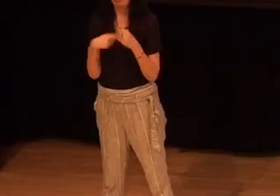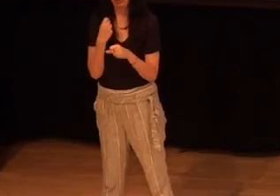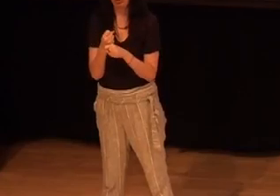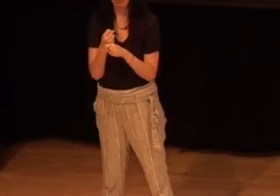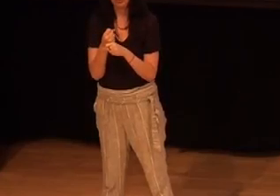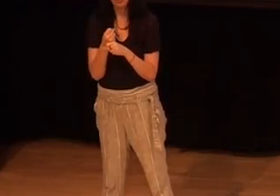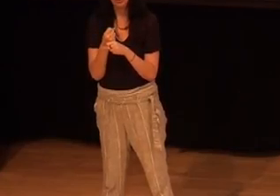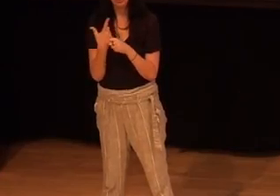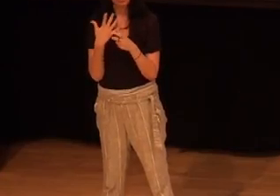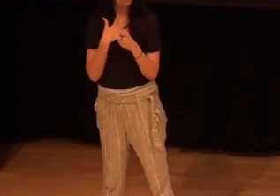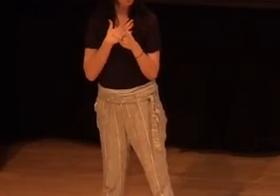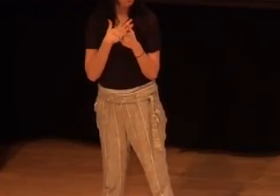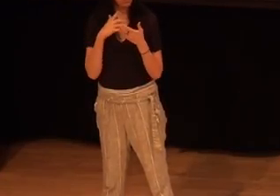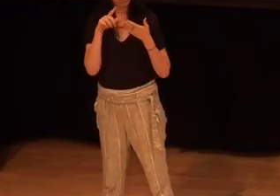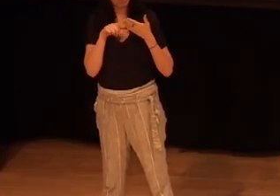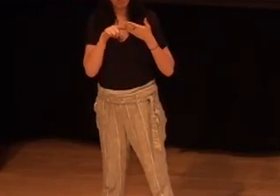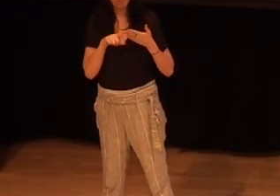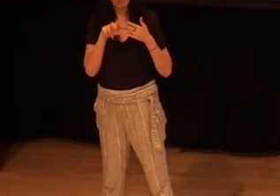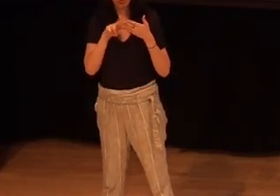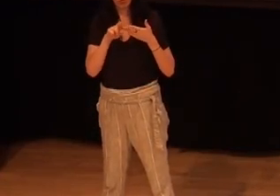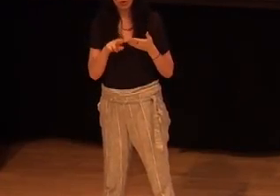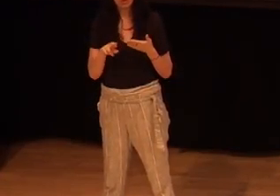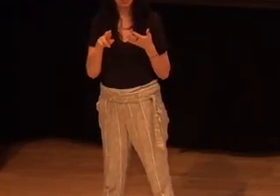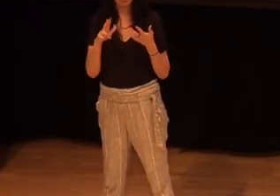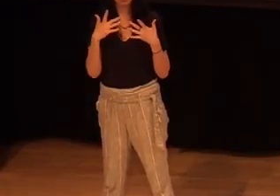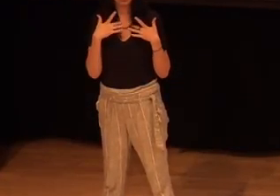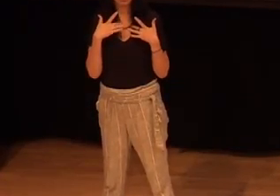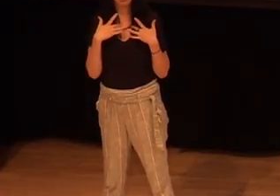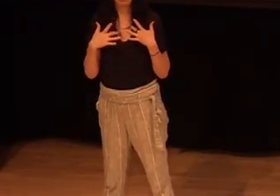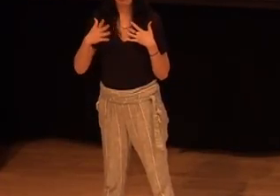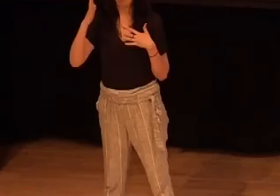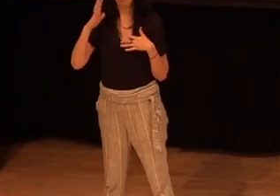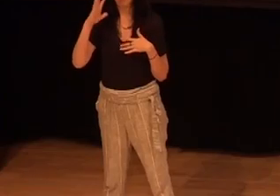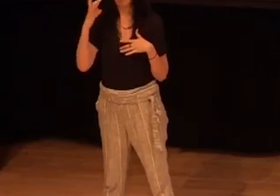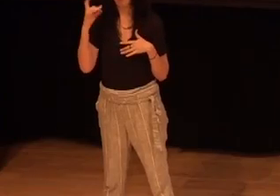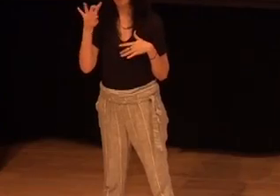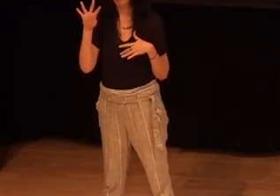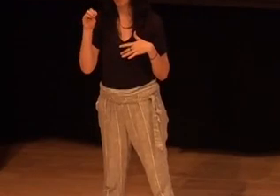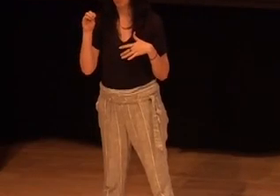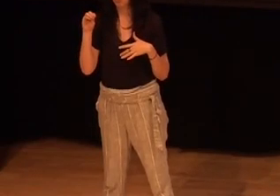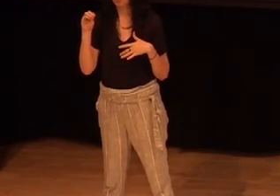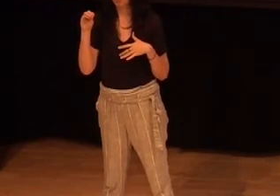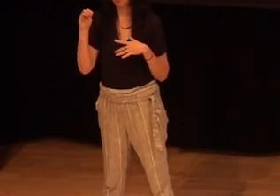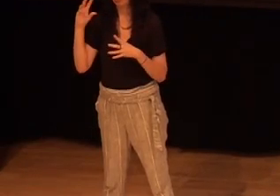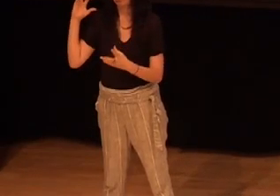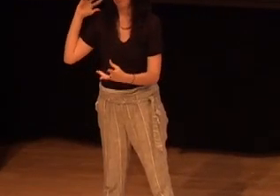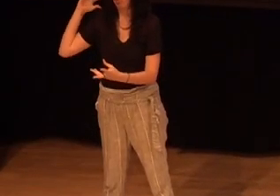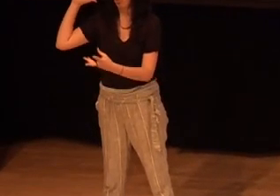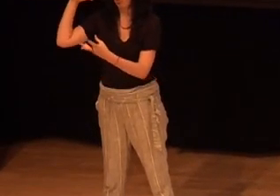and my investigation has taken me back to the 1840s up to the present.